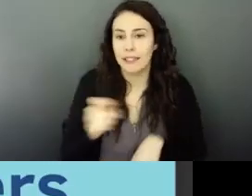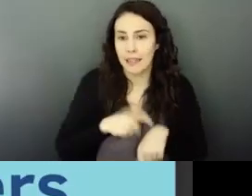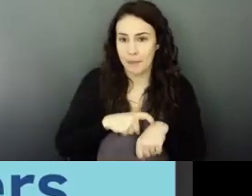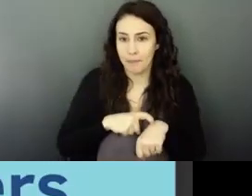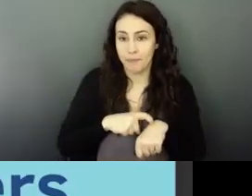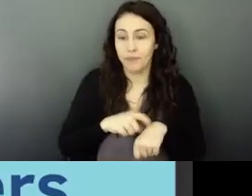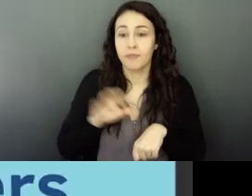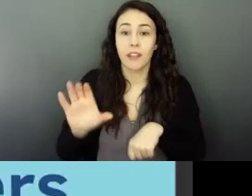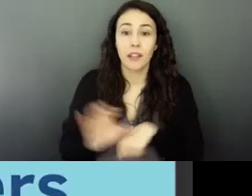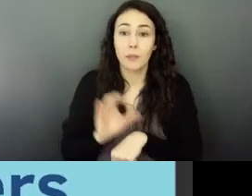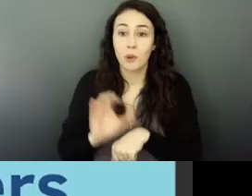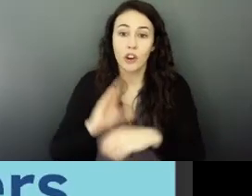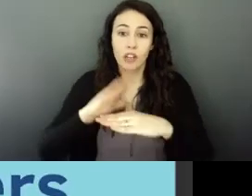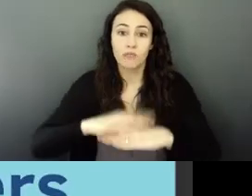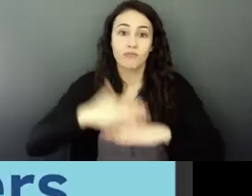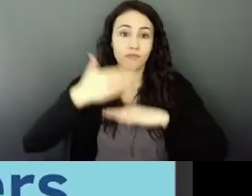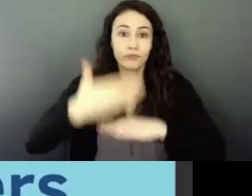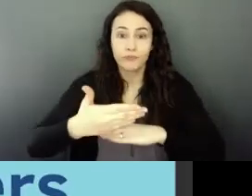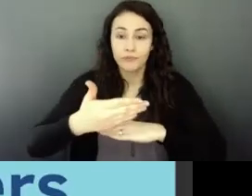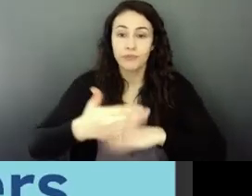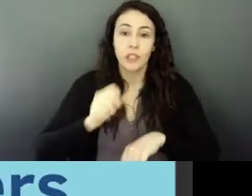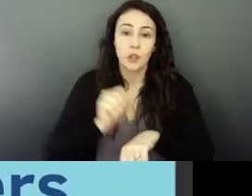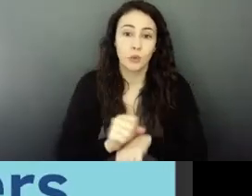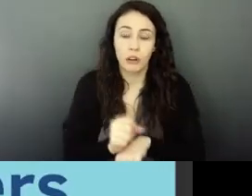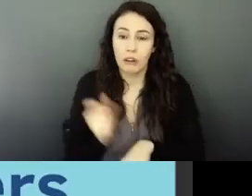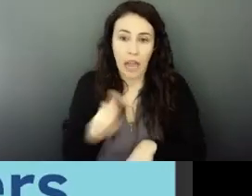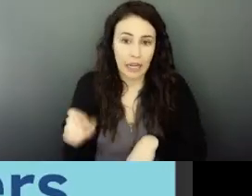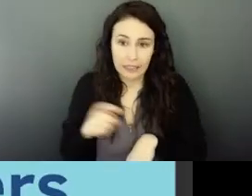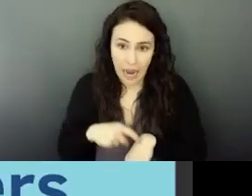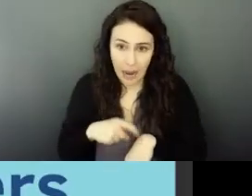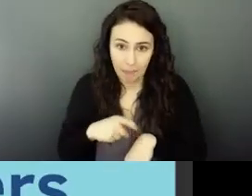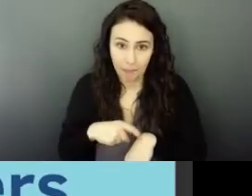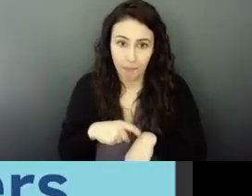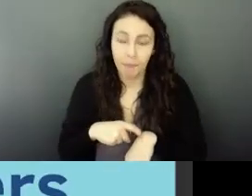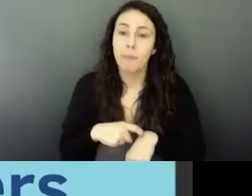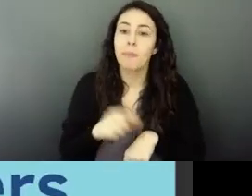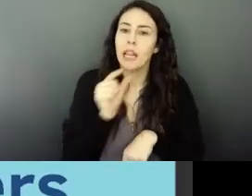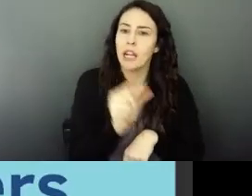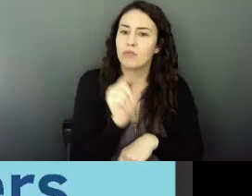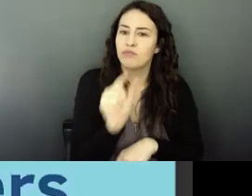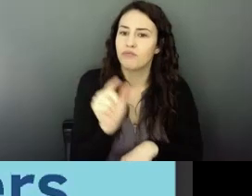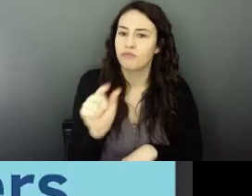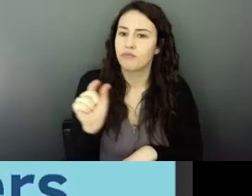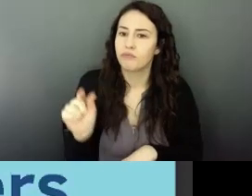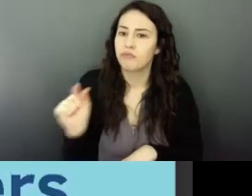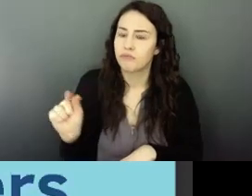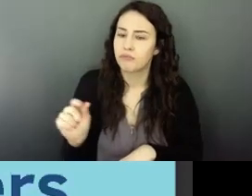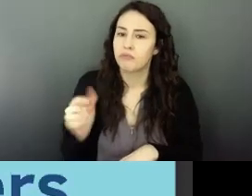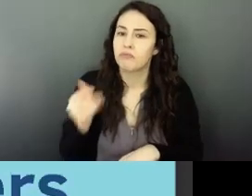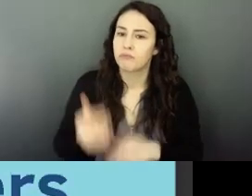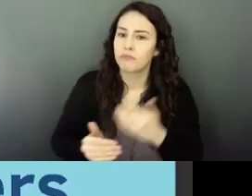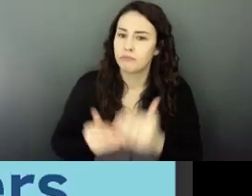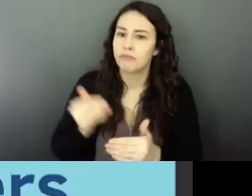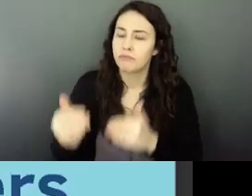their computer and work whenever they can. It's in bite-sized pieces. It's, as was talked